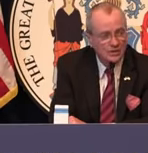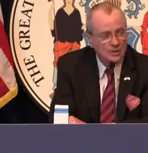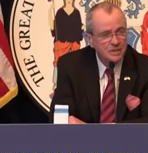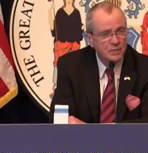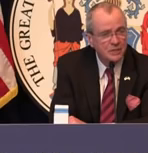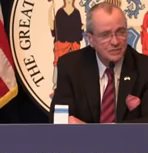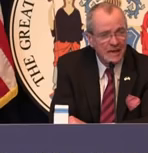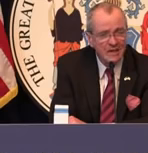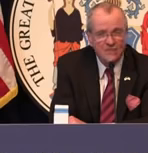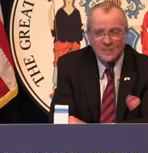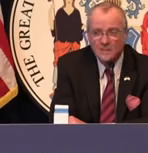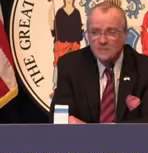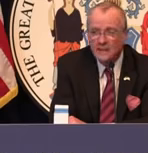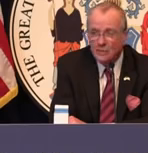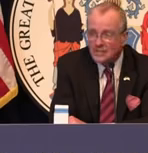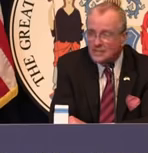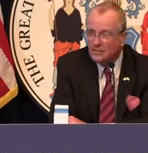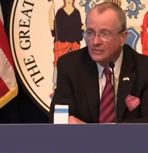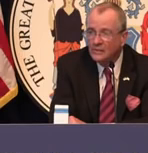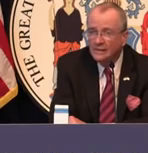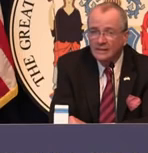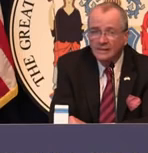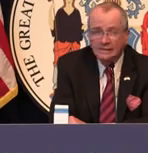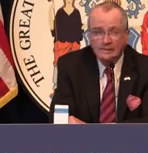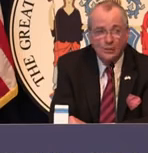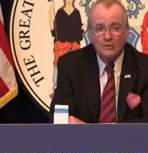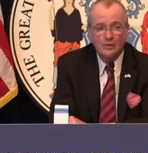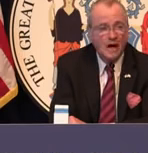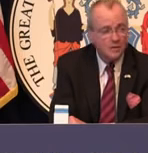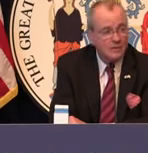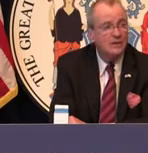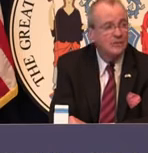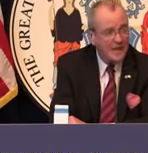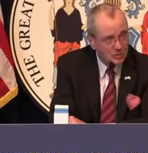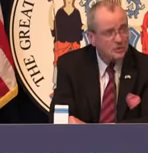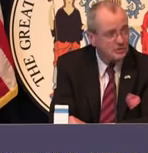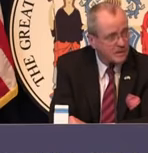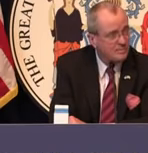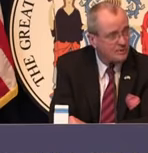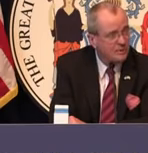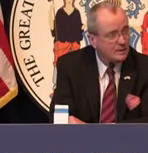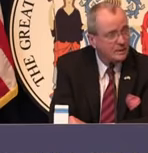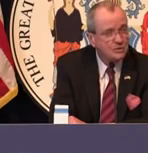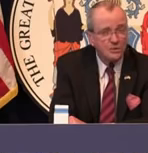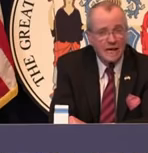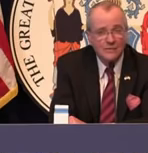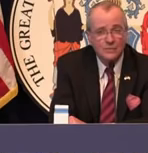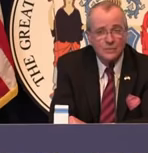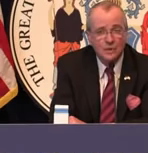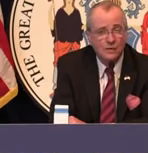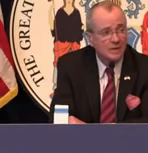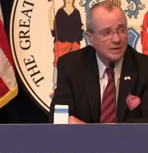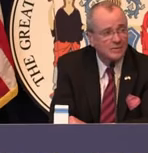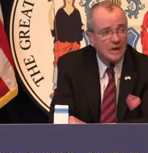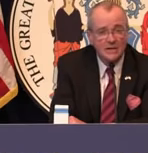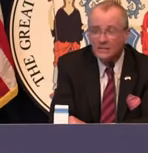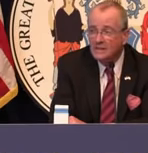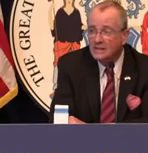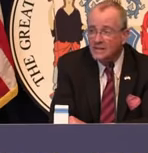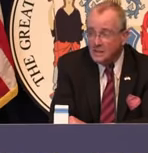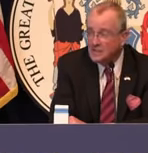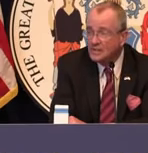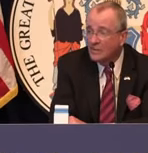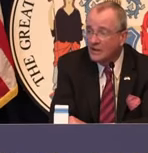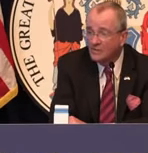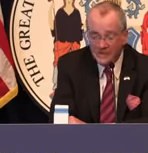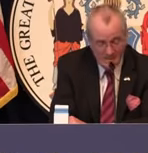still literally between staff and residents 200,000 or 300,000 people whose lives we are trying to save